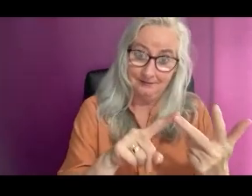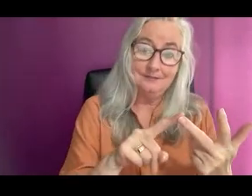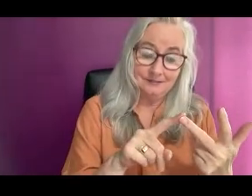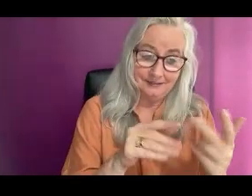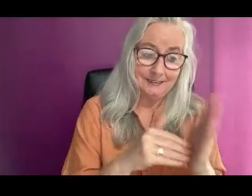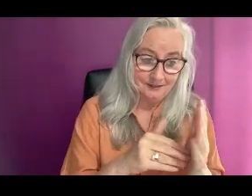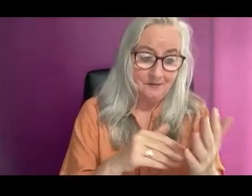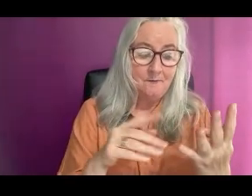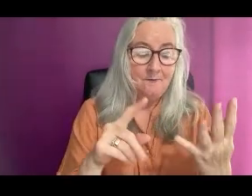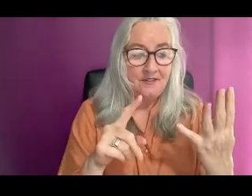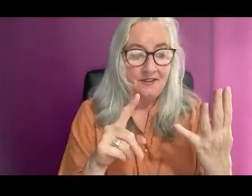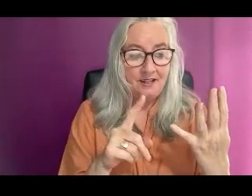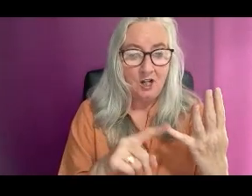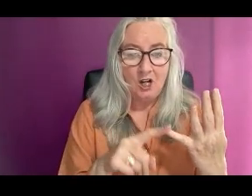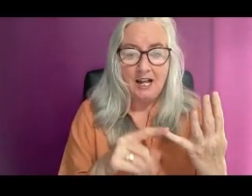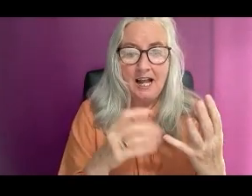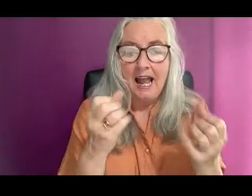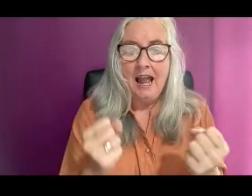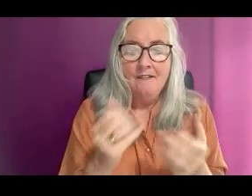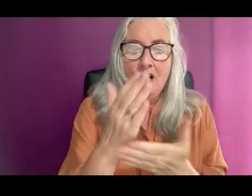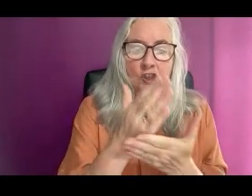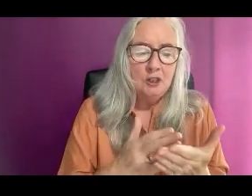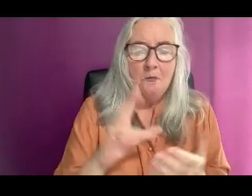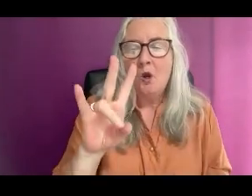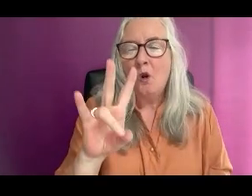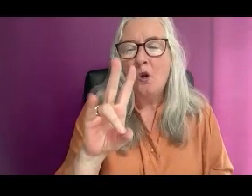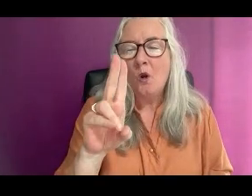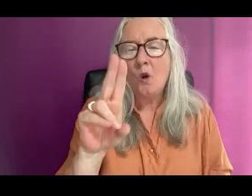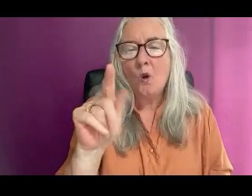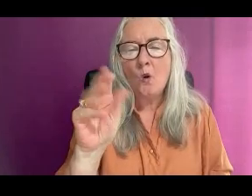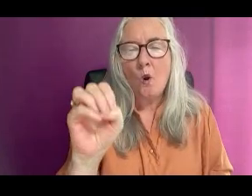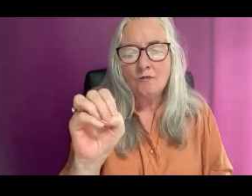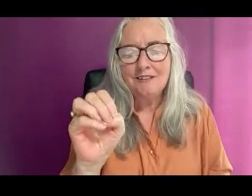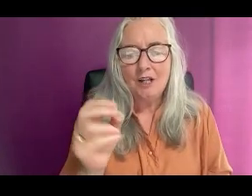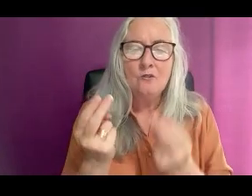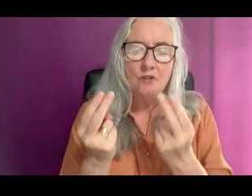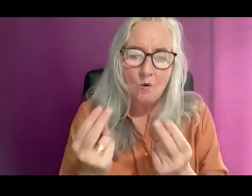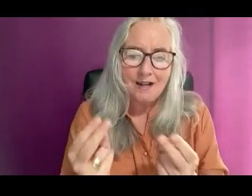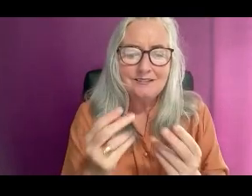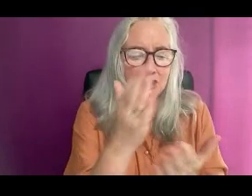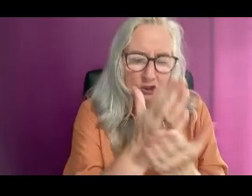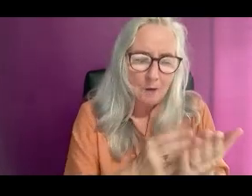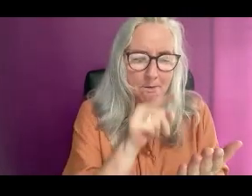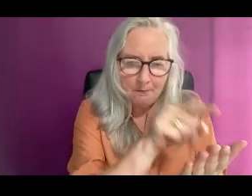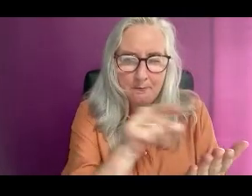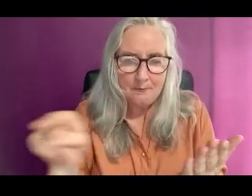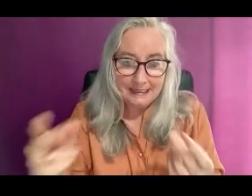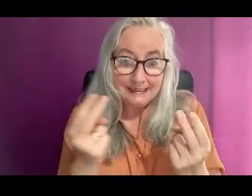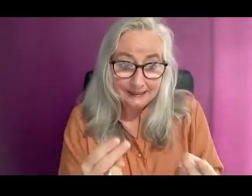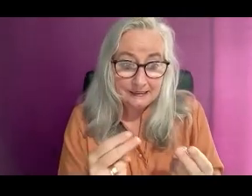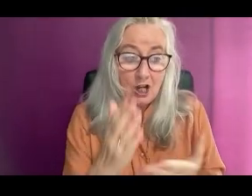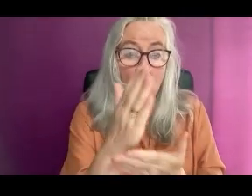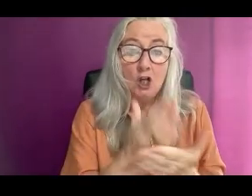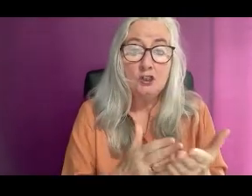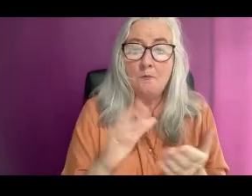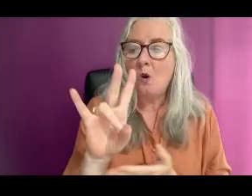There are removal of some quote requirements. Again, I'll go through them individually shortly. And then for some quote